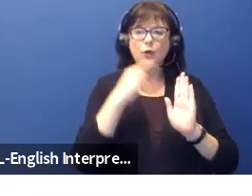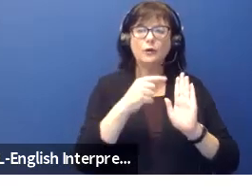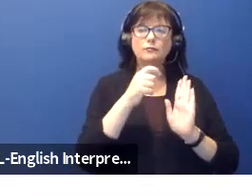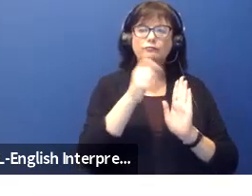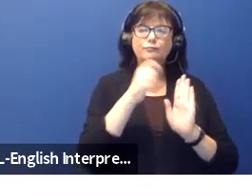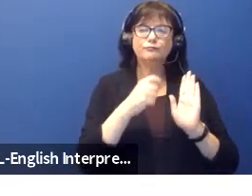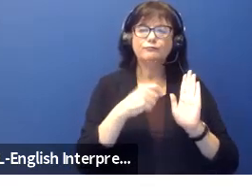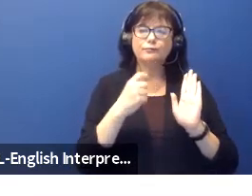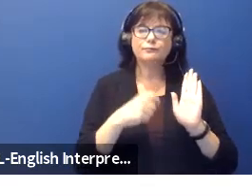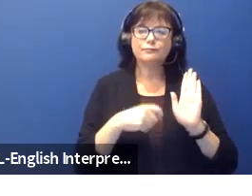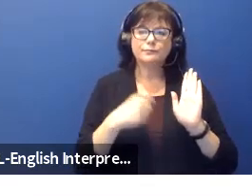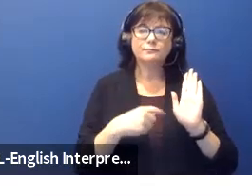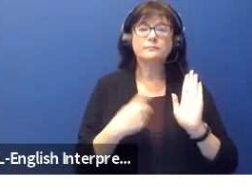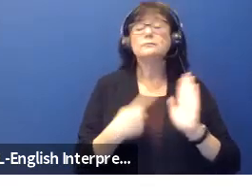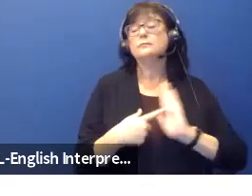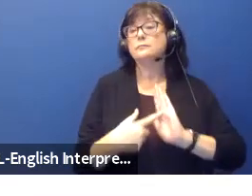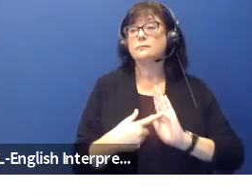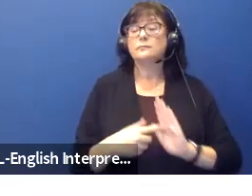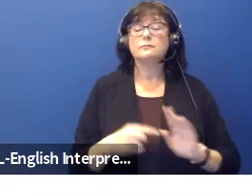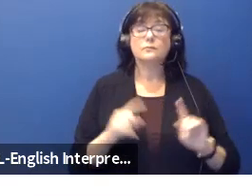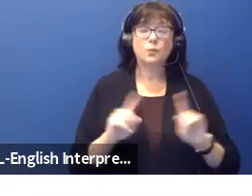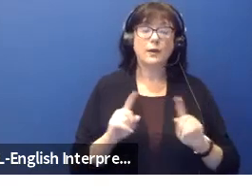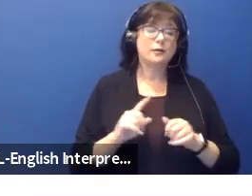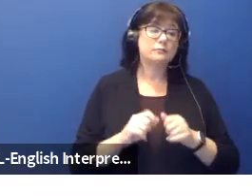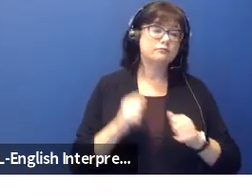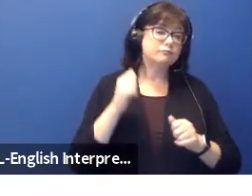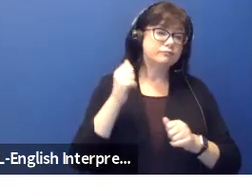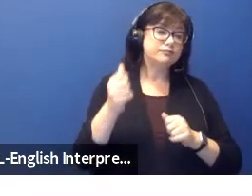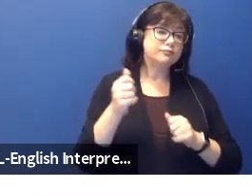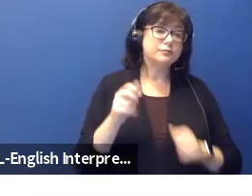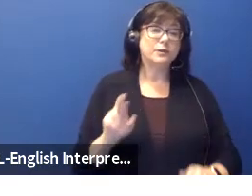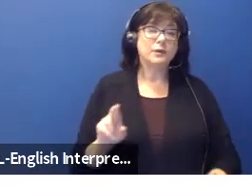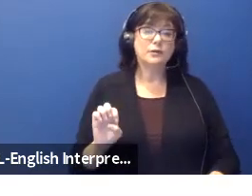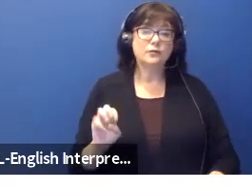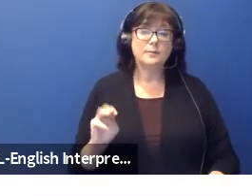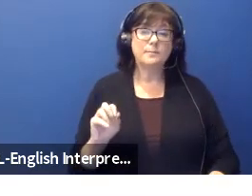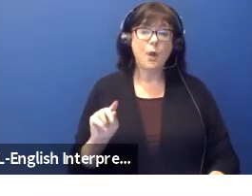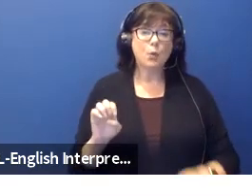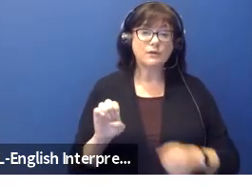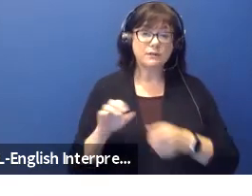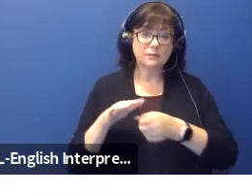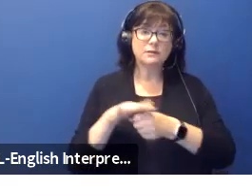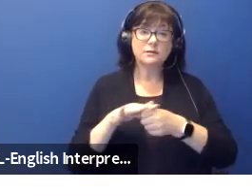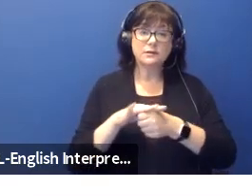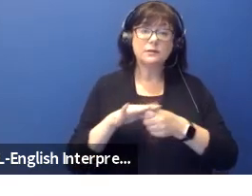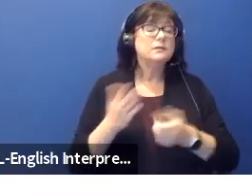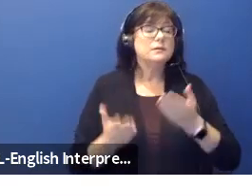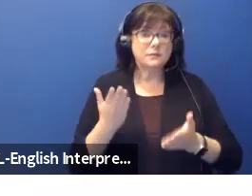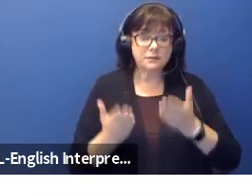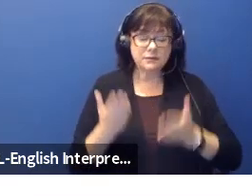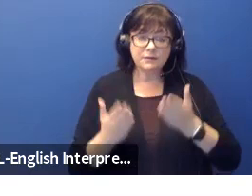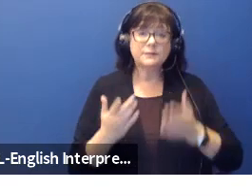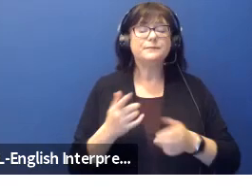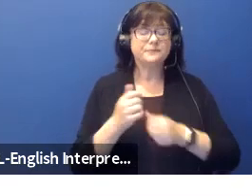example, often at remote sites, clients may have more suitability indicators because they haven't had perhaps as many access to